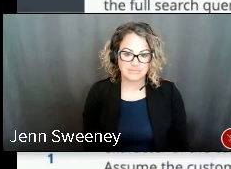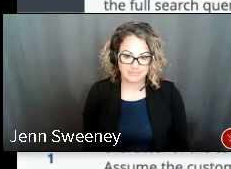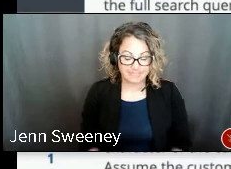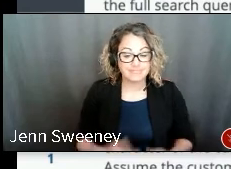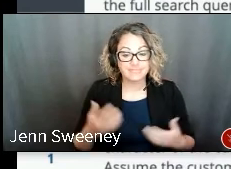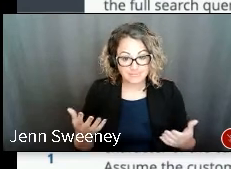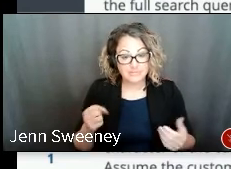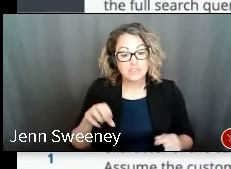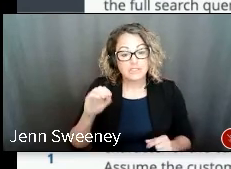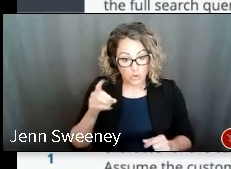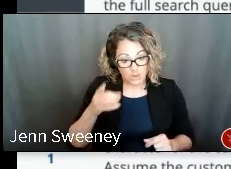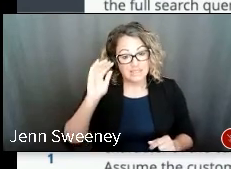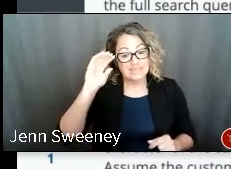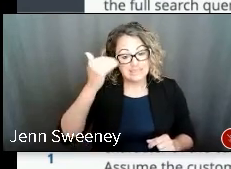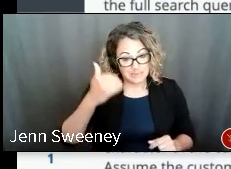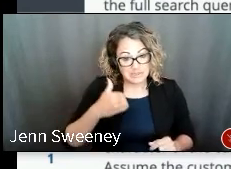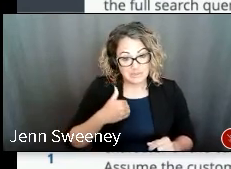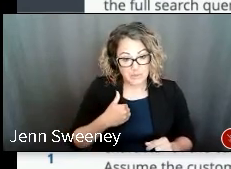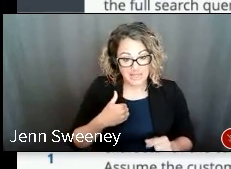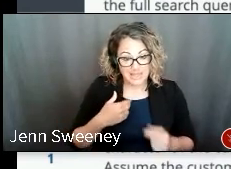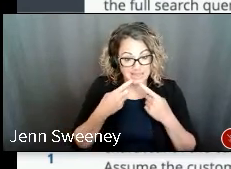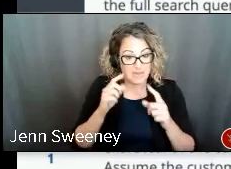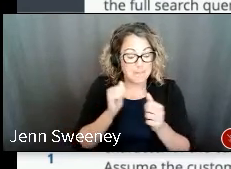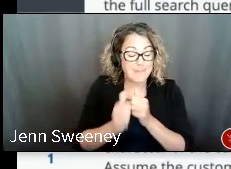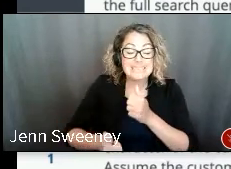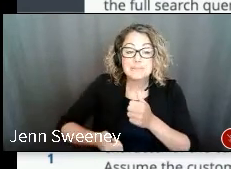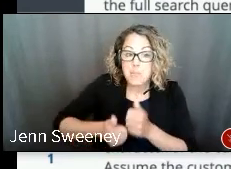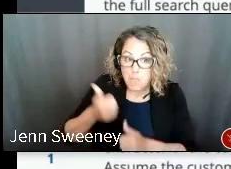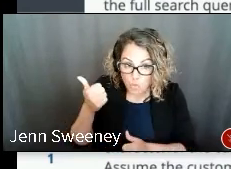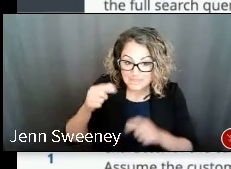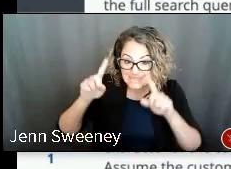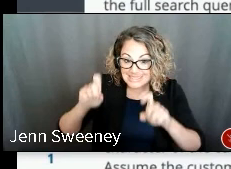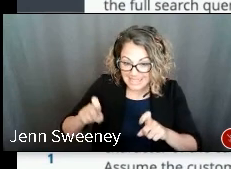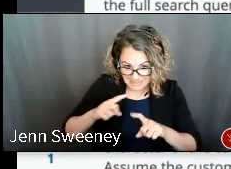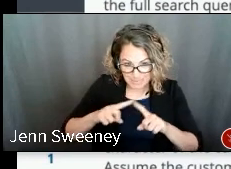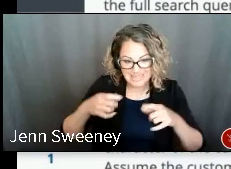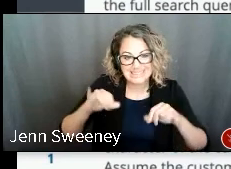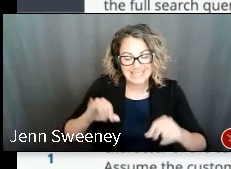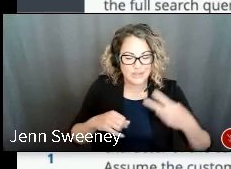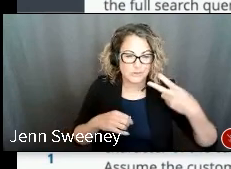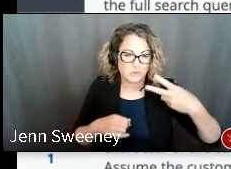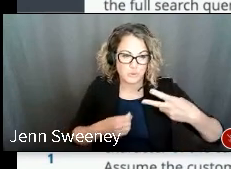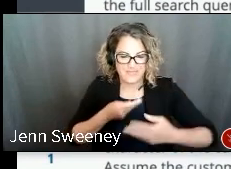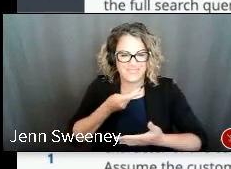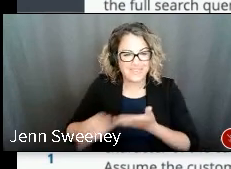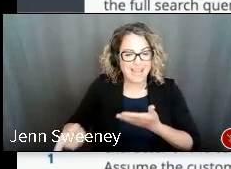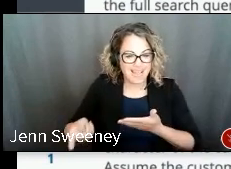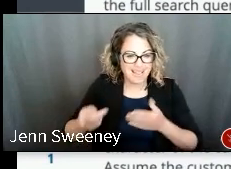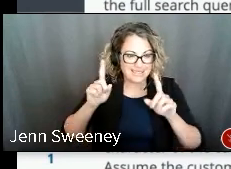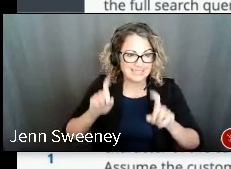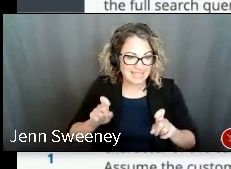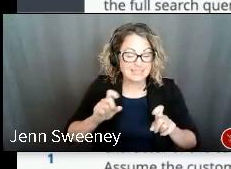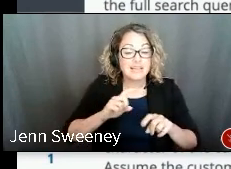Okay, looks like we have passed most of the tests, but we're still failing for 2 tests. Please